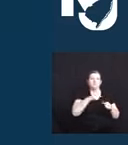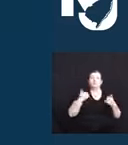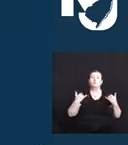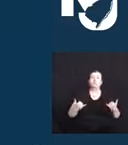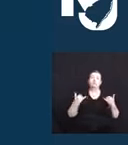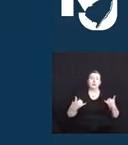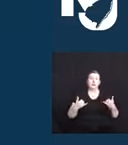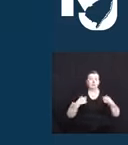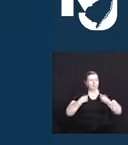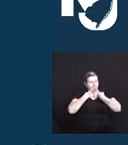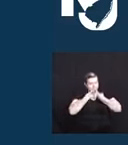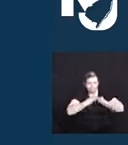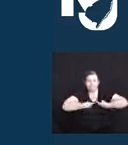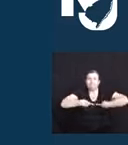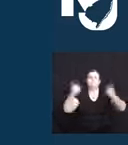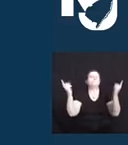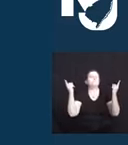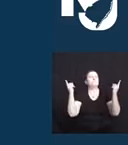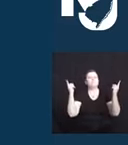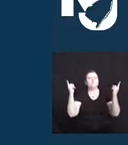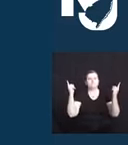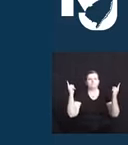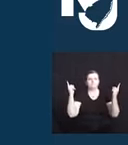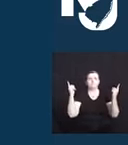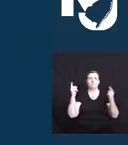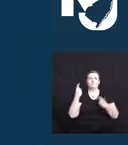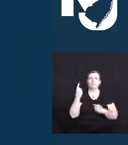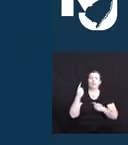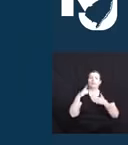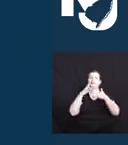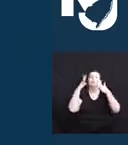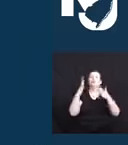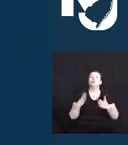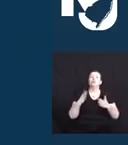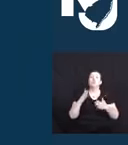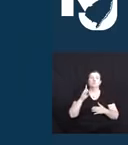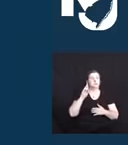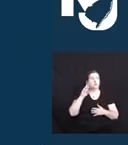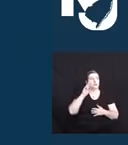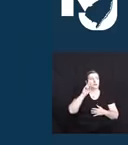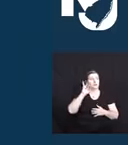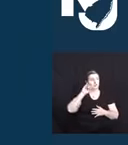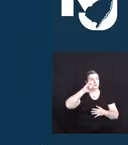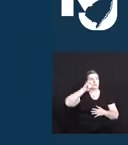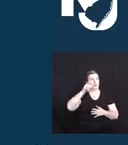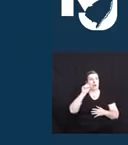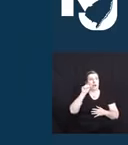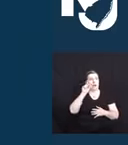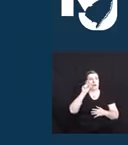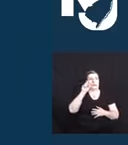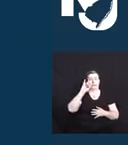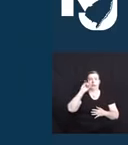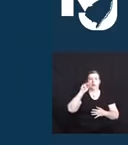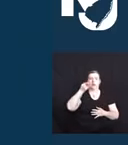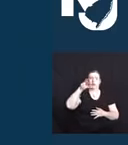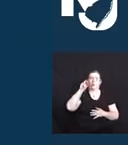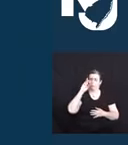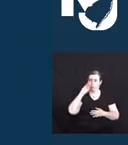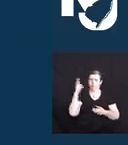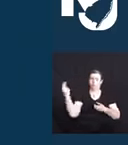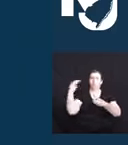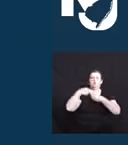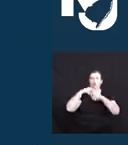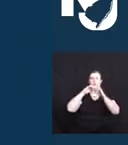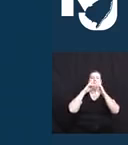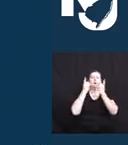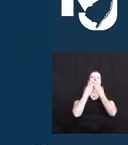to announce that one of these valuable leaders, Dr. David Adenaro, will join the Department of Health team